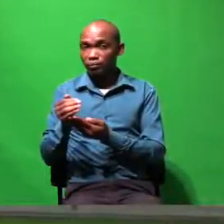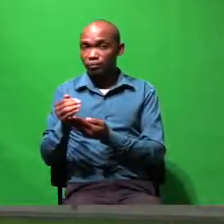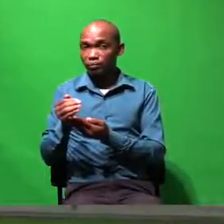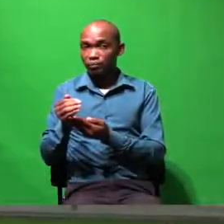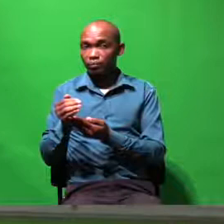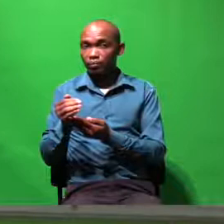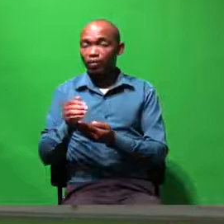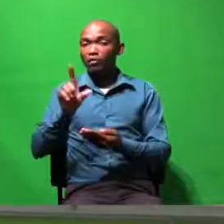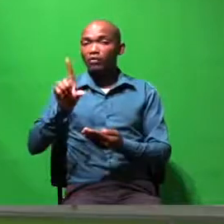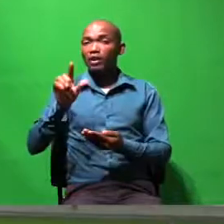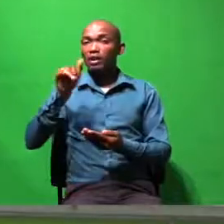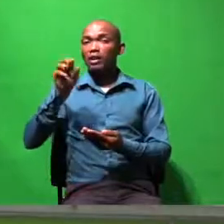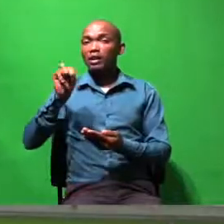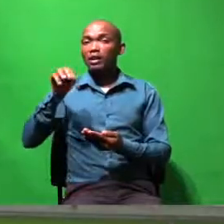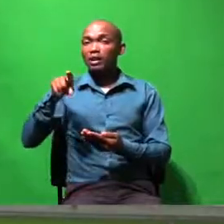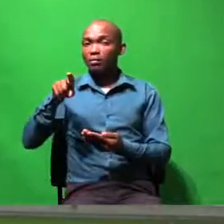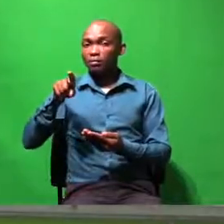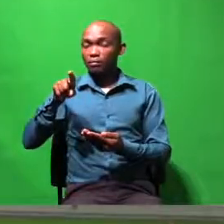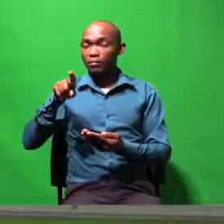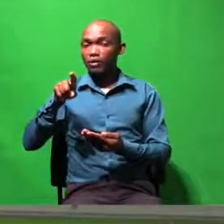of lymph